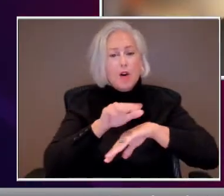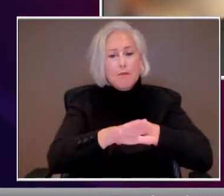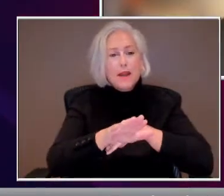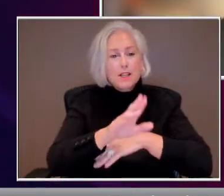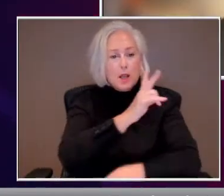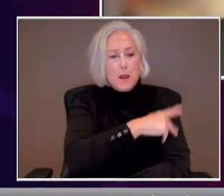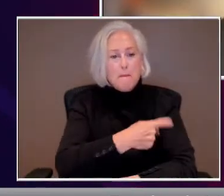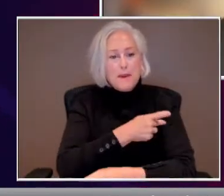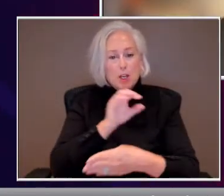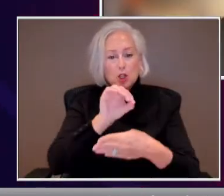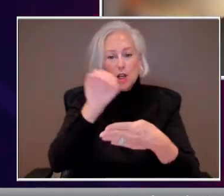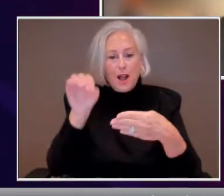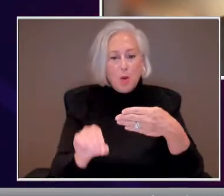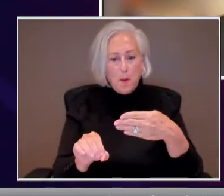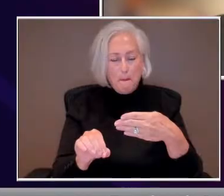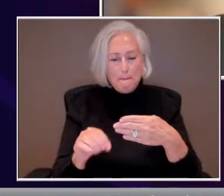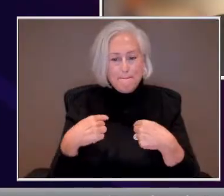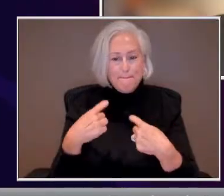years?